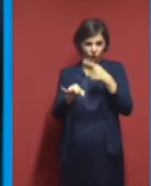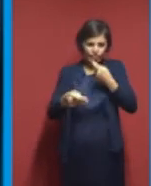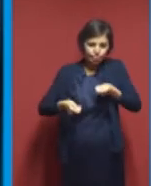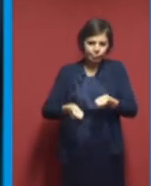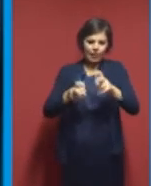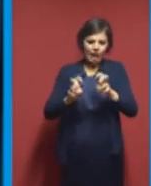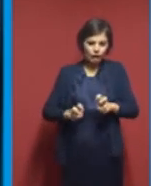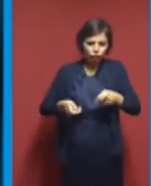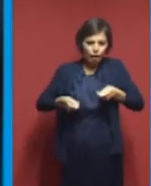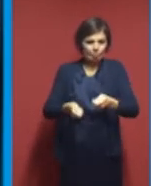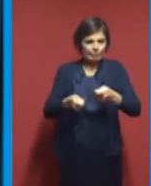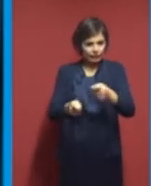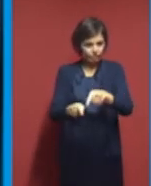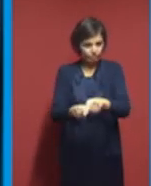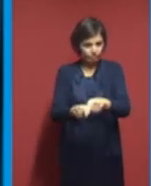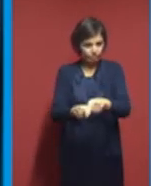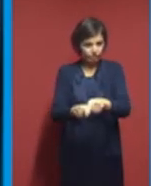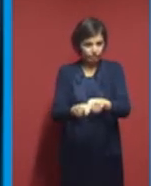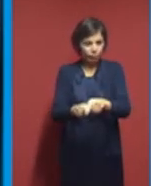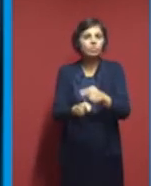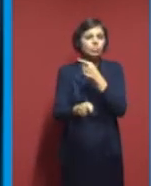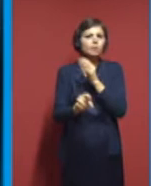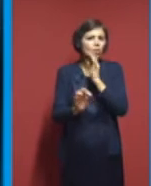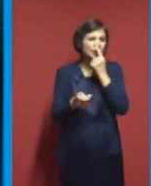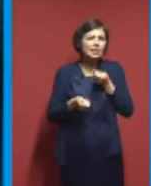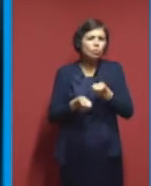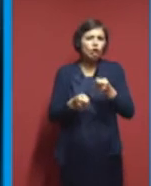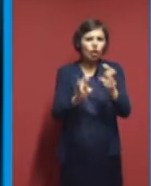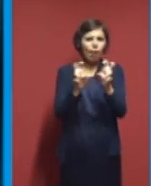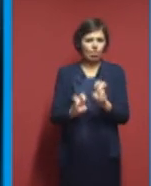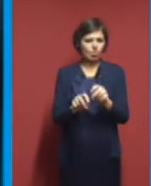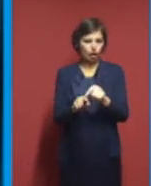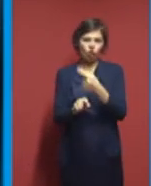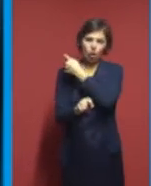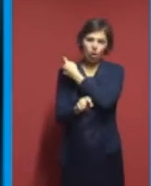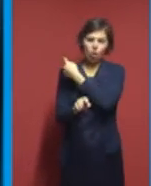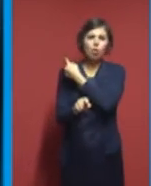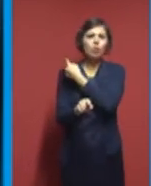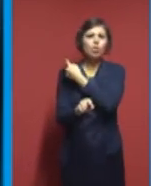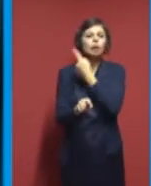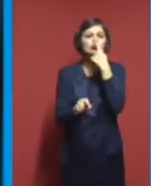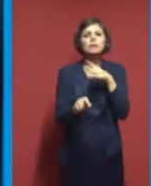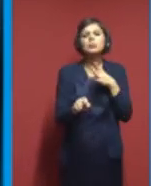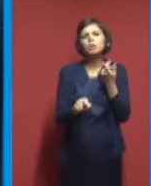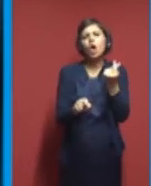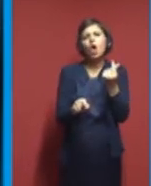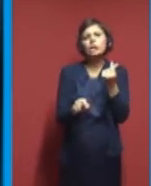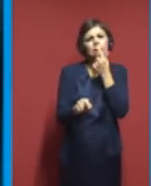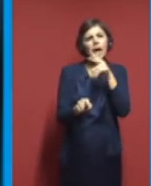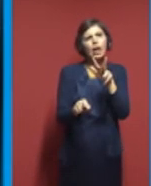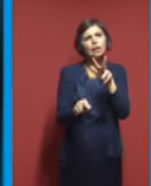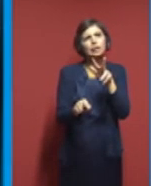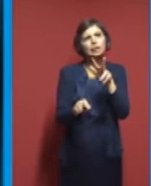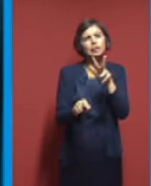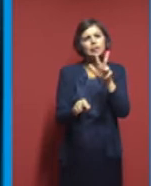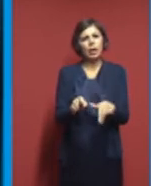of an electrical stimulator that we used in our first research in this. And it cost about $3,000. But I wasn't satisfied